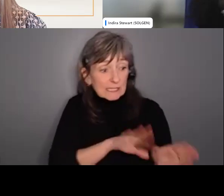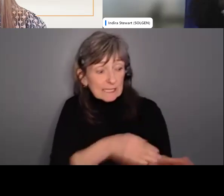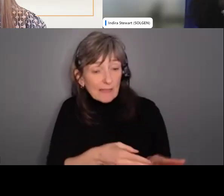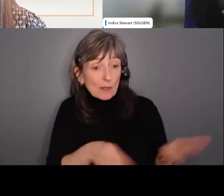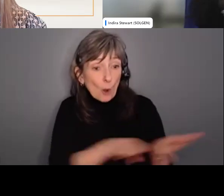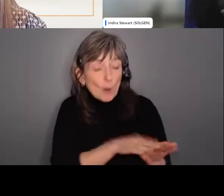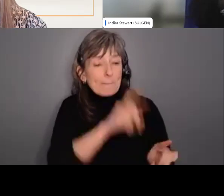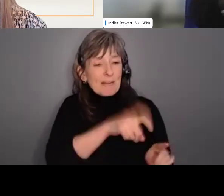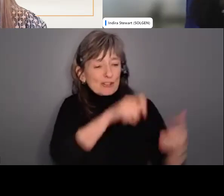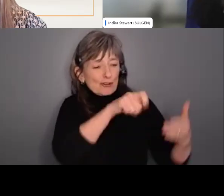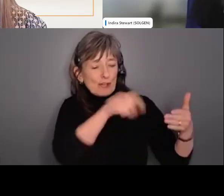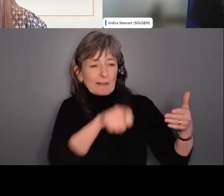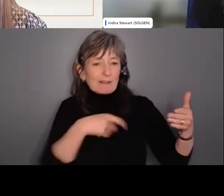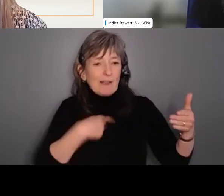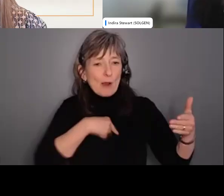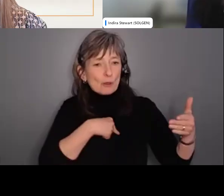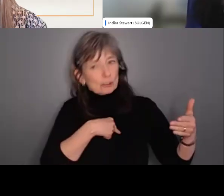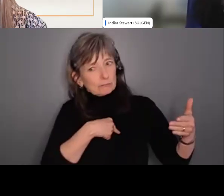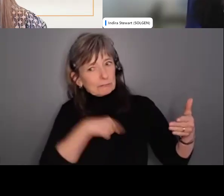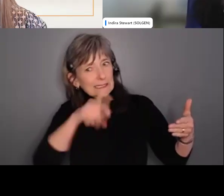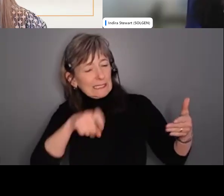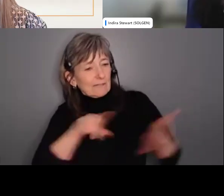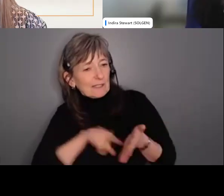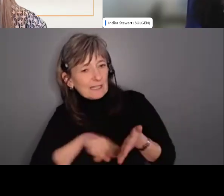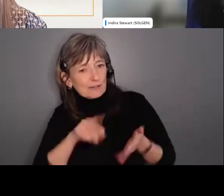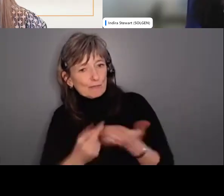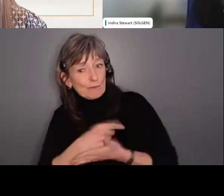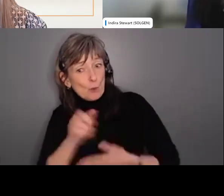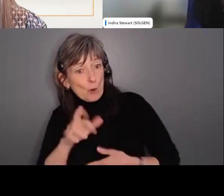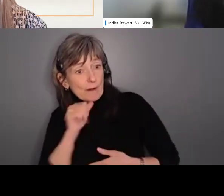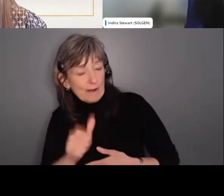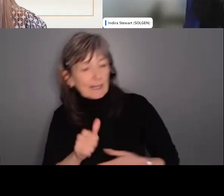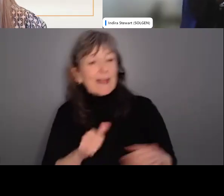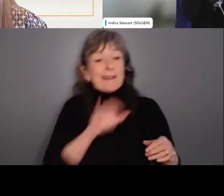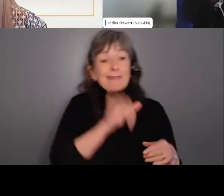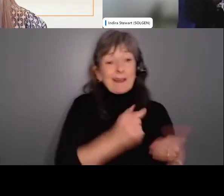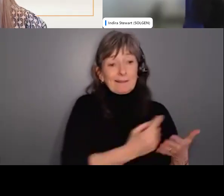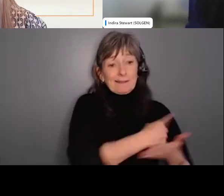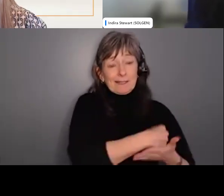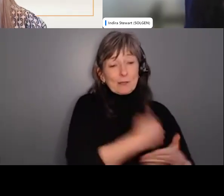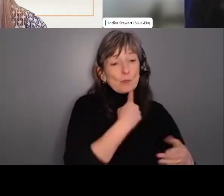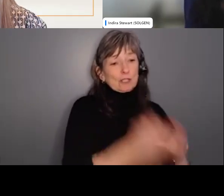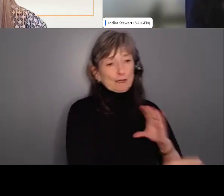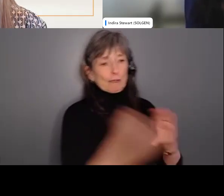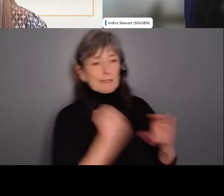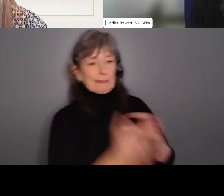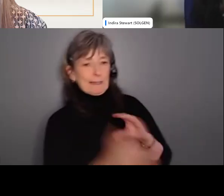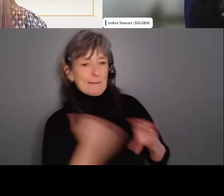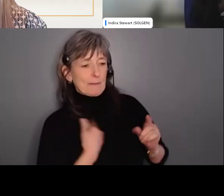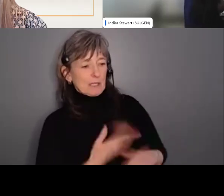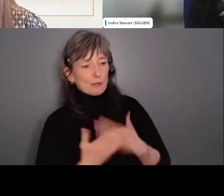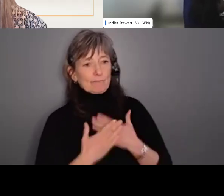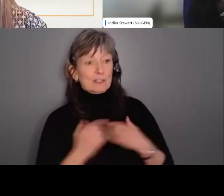or finalized. And the notification will directly email me. And so I track the cases in real